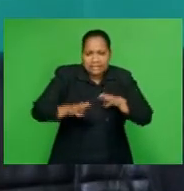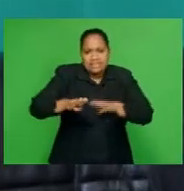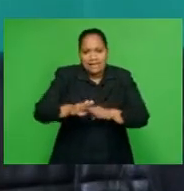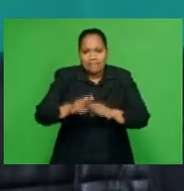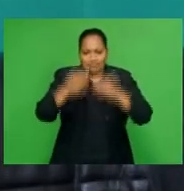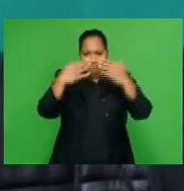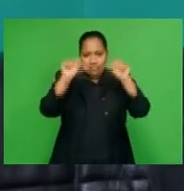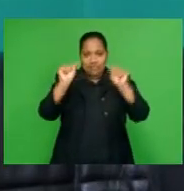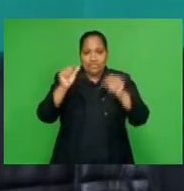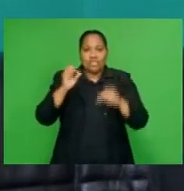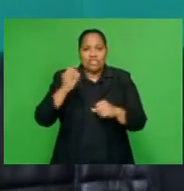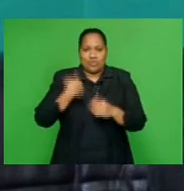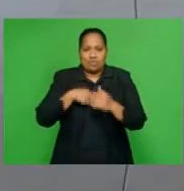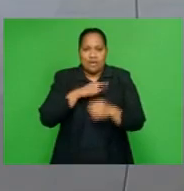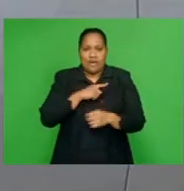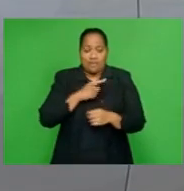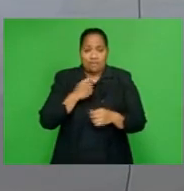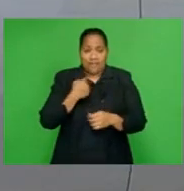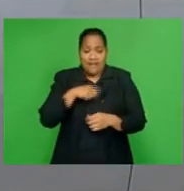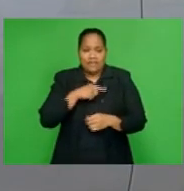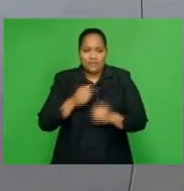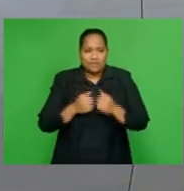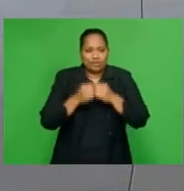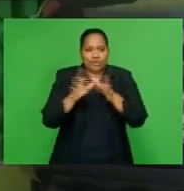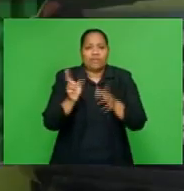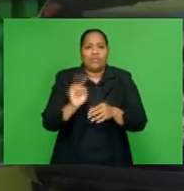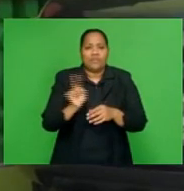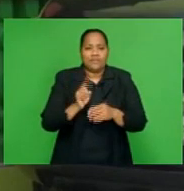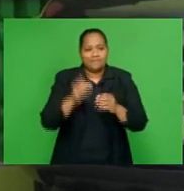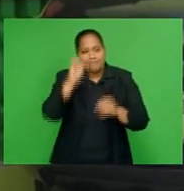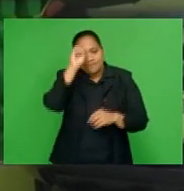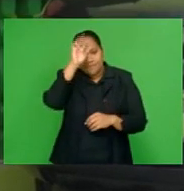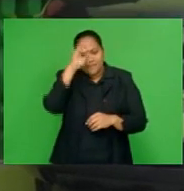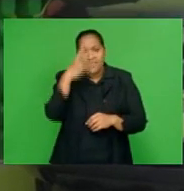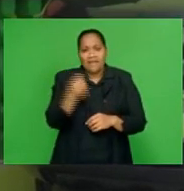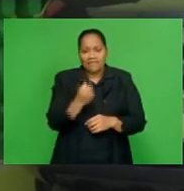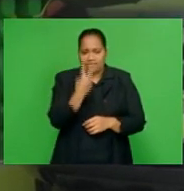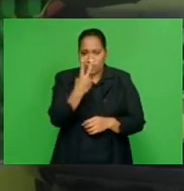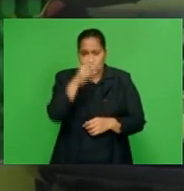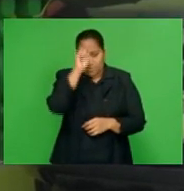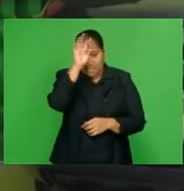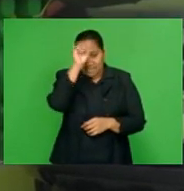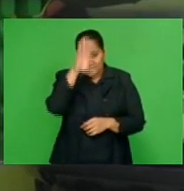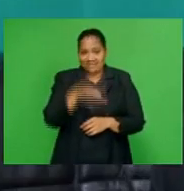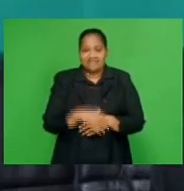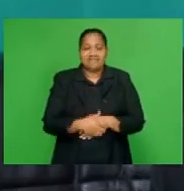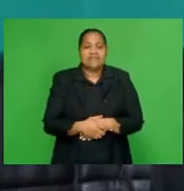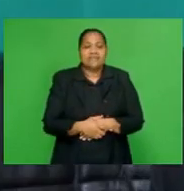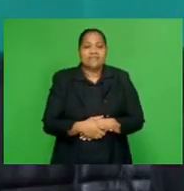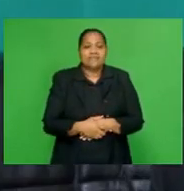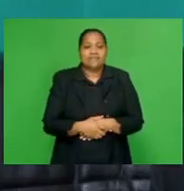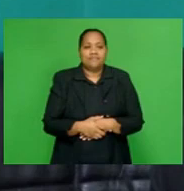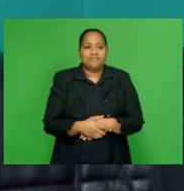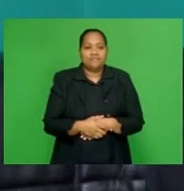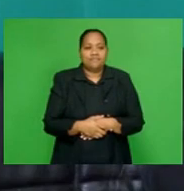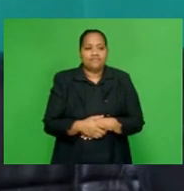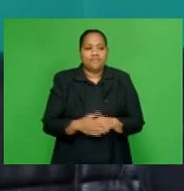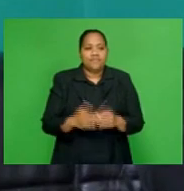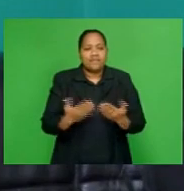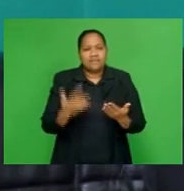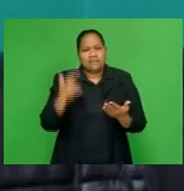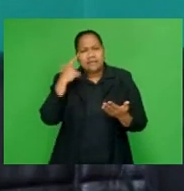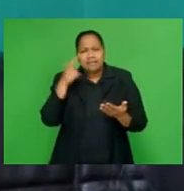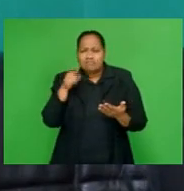rental. No, we started with taxi. We got 2 taxis, and then I think that was not